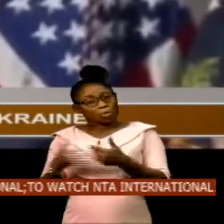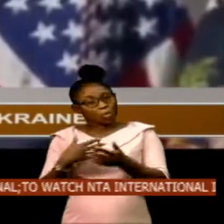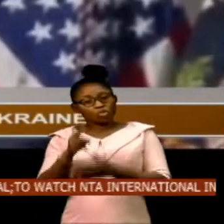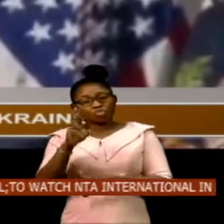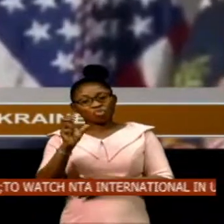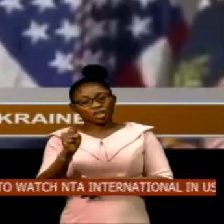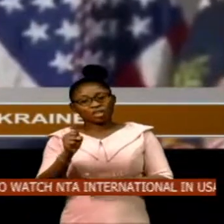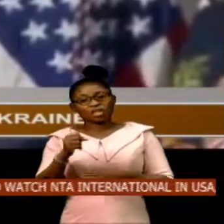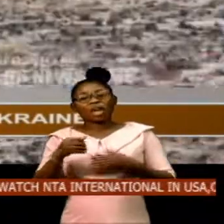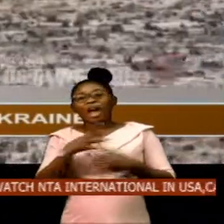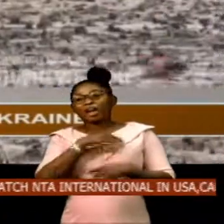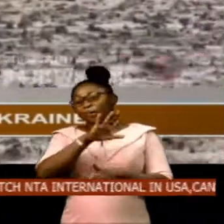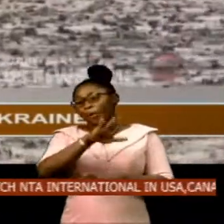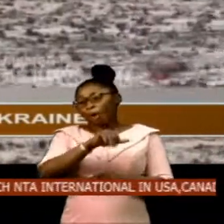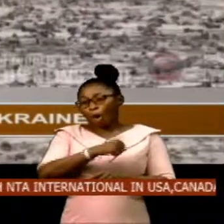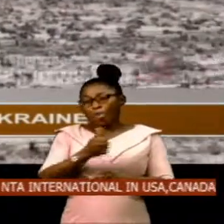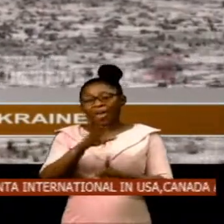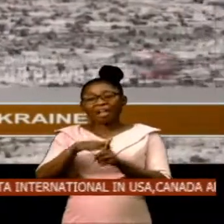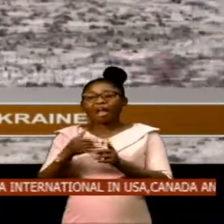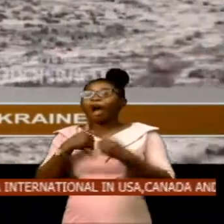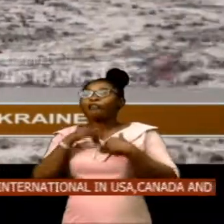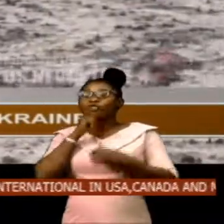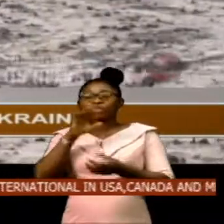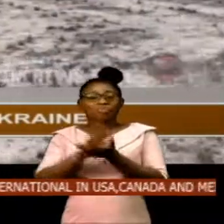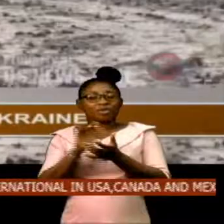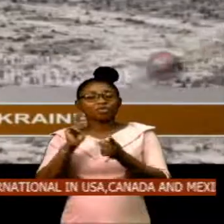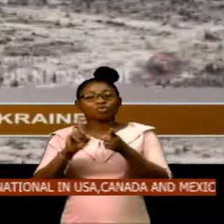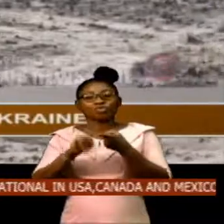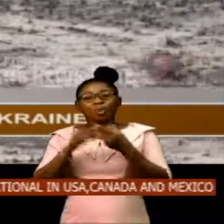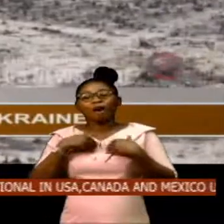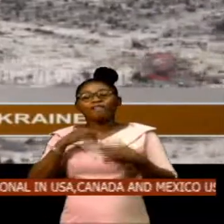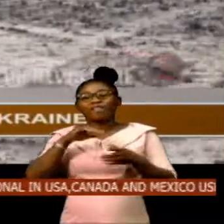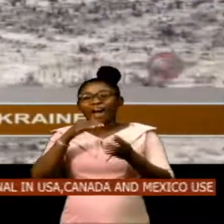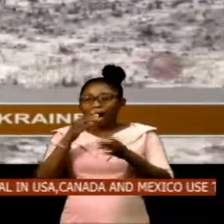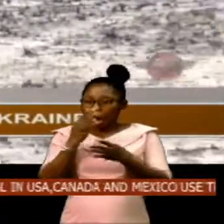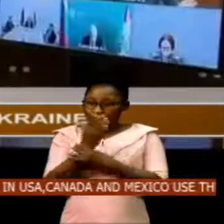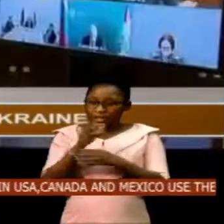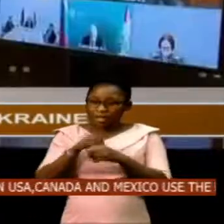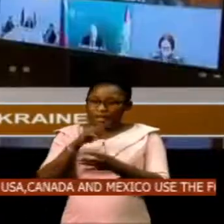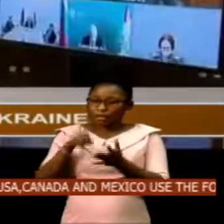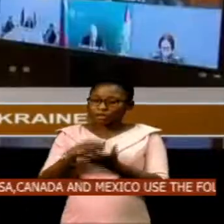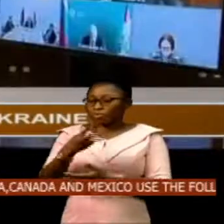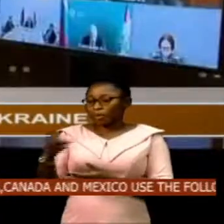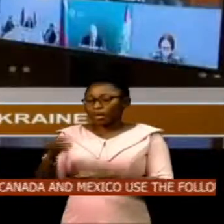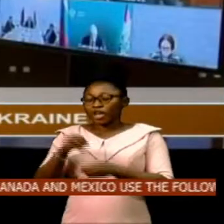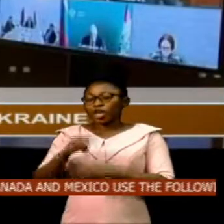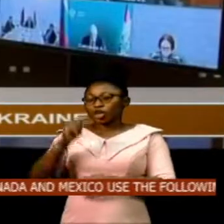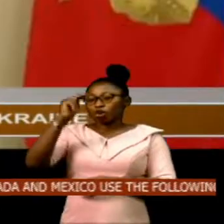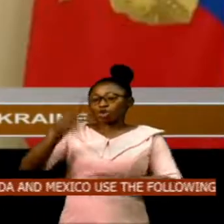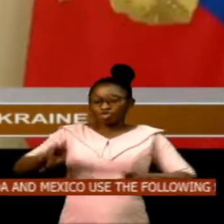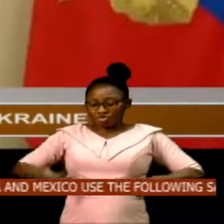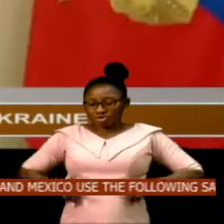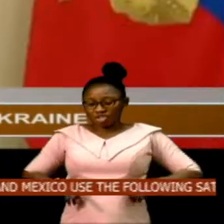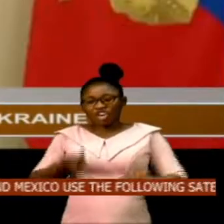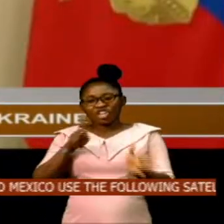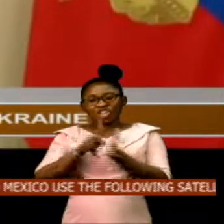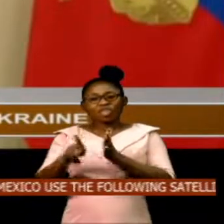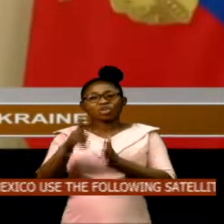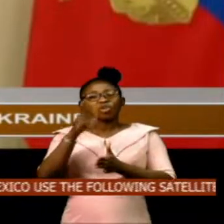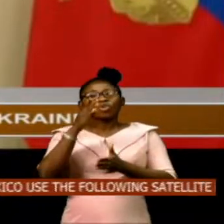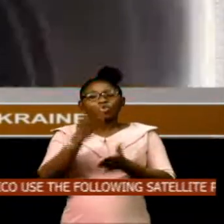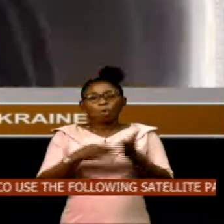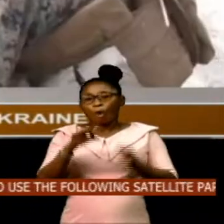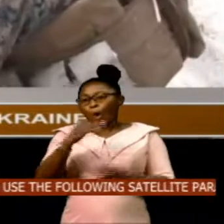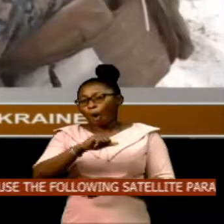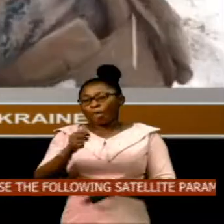NATO allies are not believed to have armed Ukraine with those weapons. In the note, Russia accused the NATO allies of